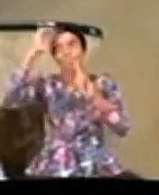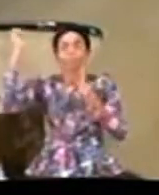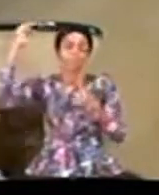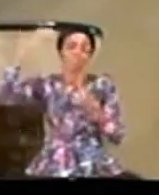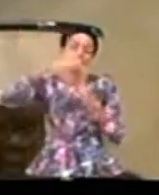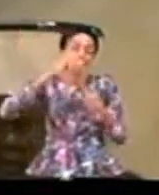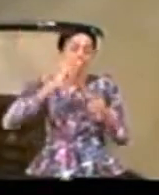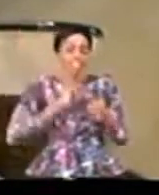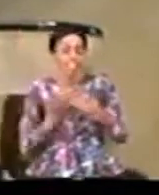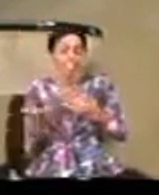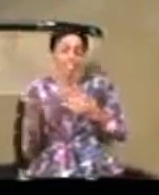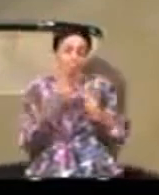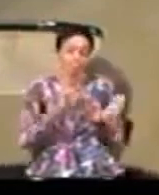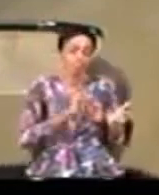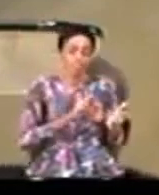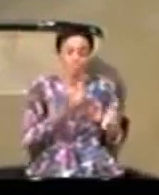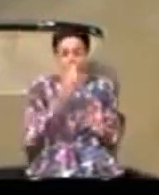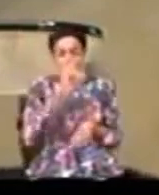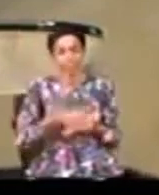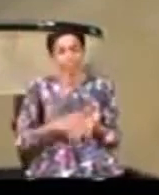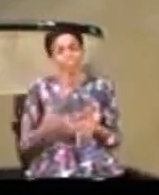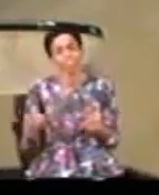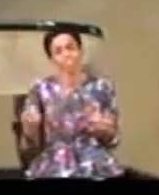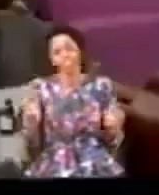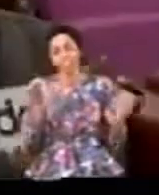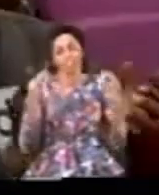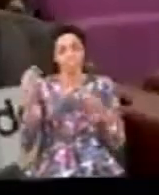till I die.